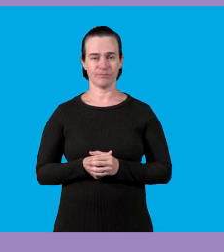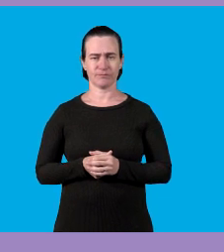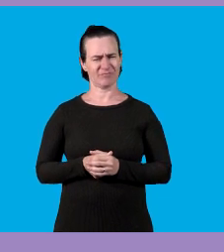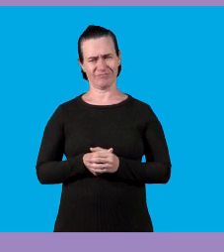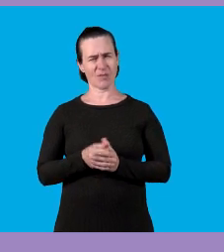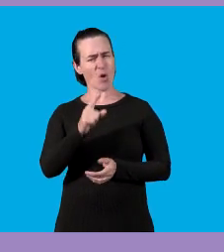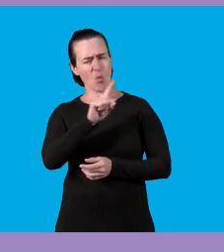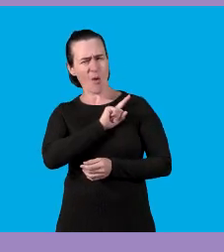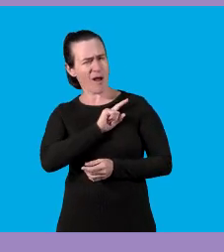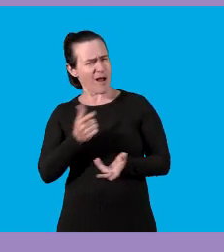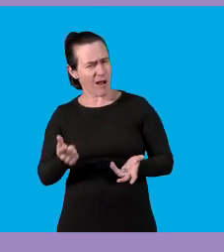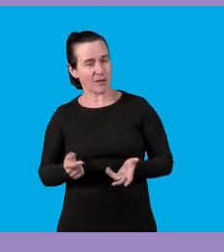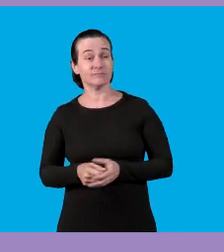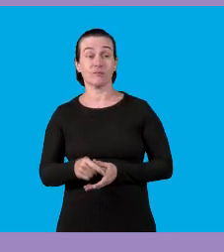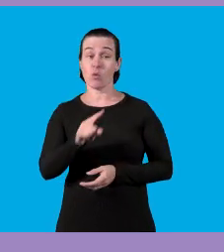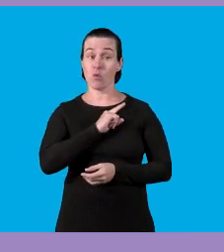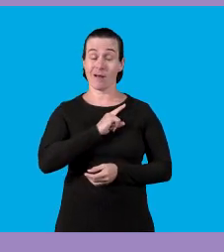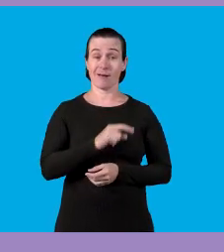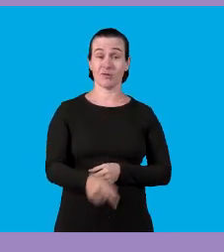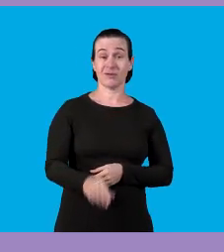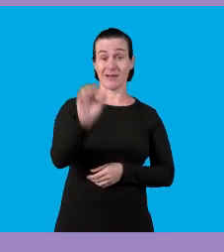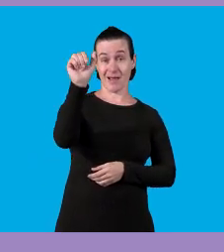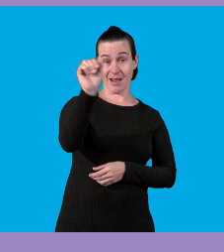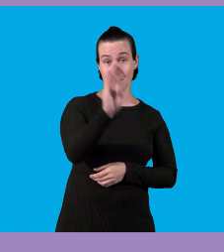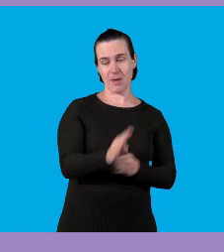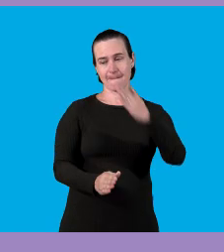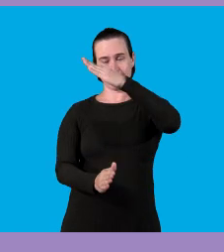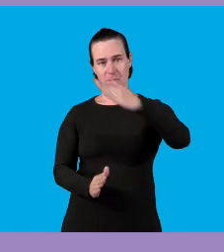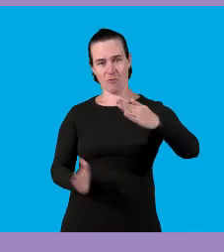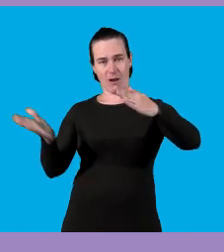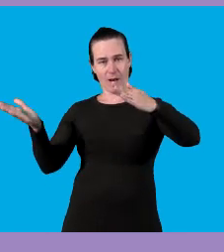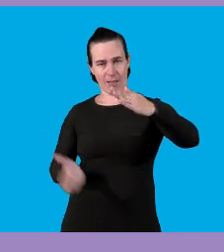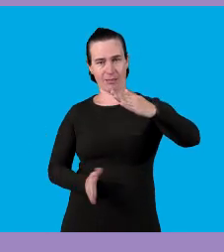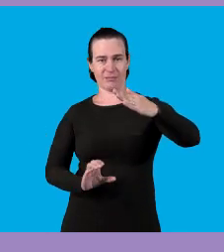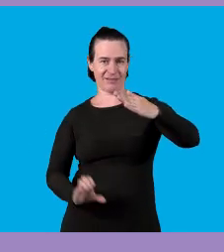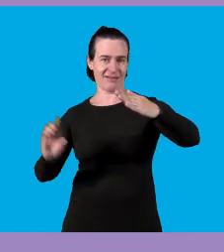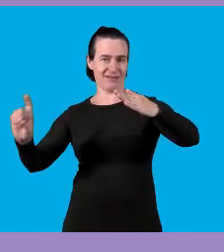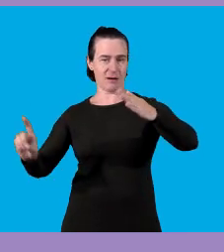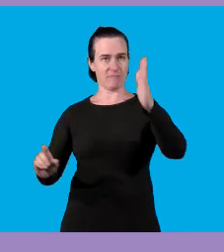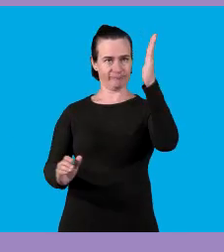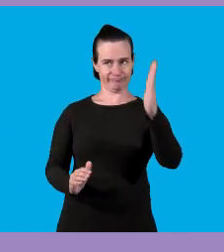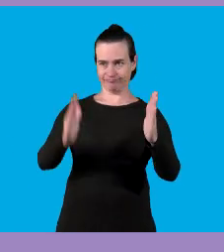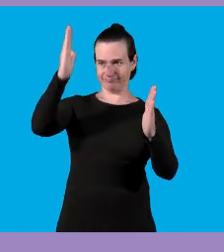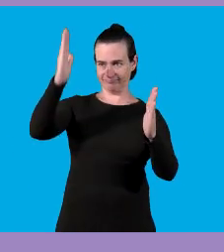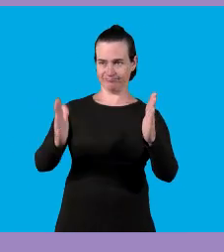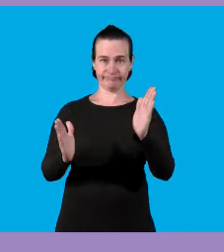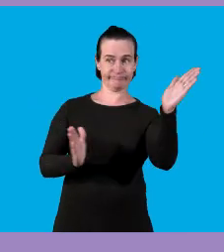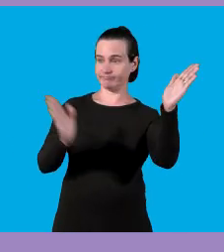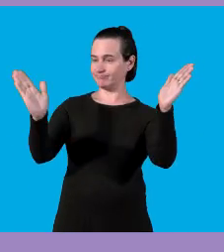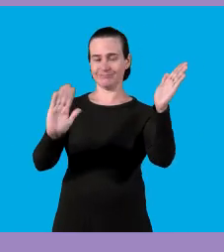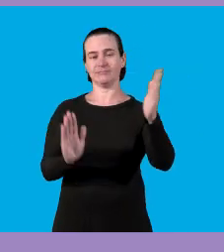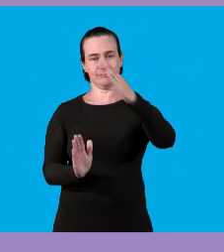And why is that? It's because AB is parallel to CD. And because of that,